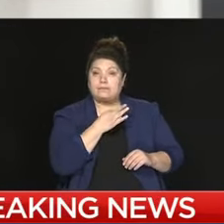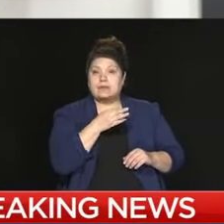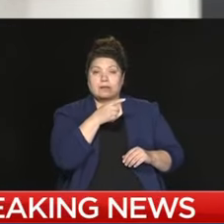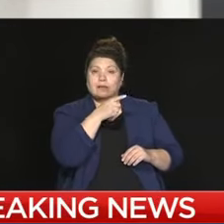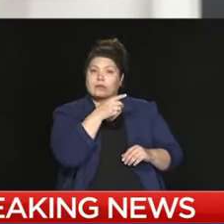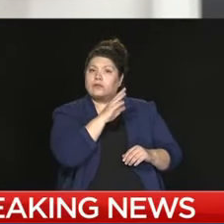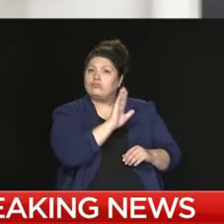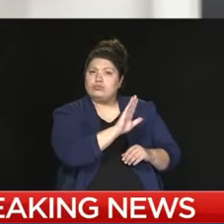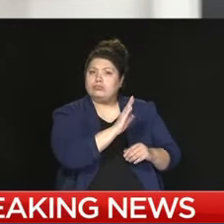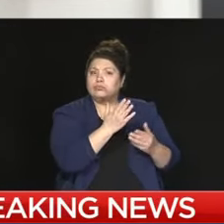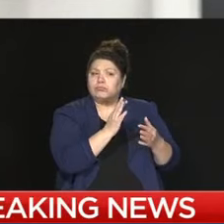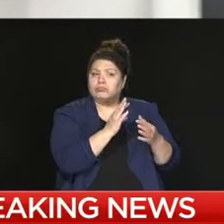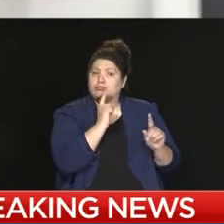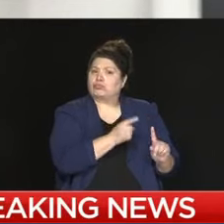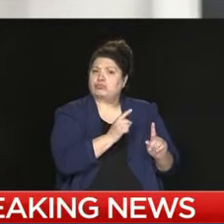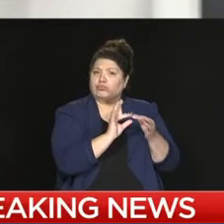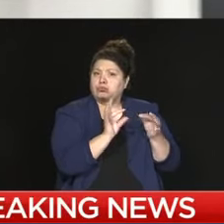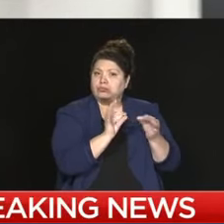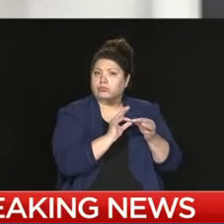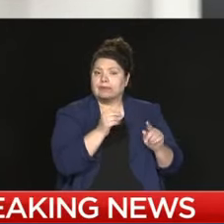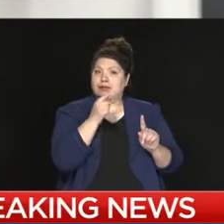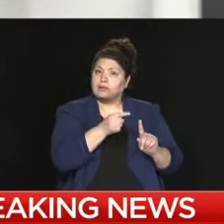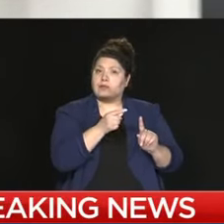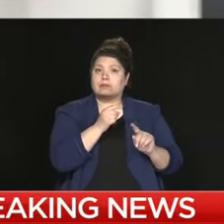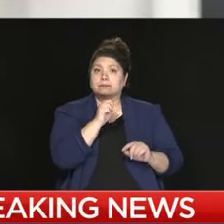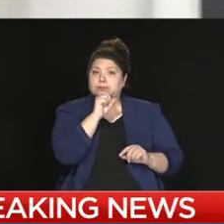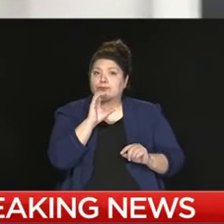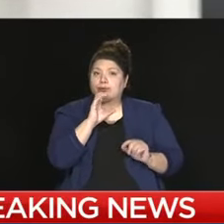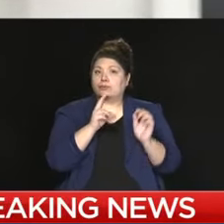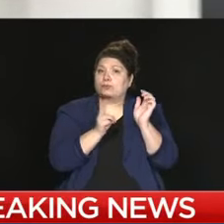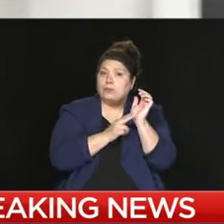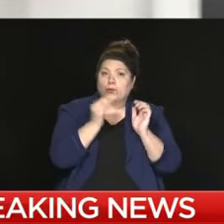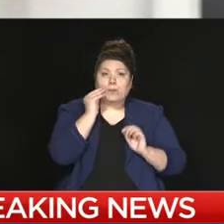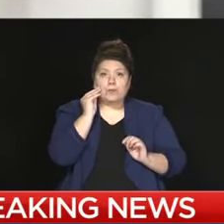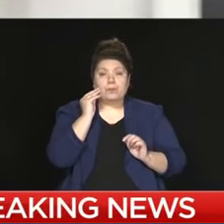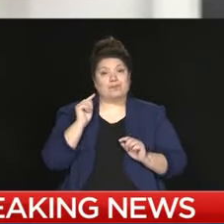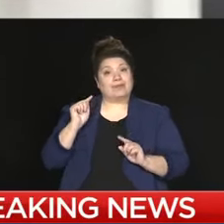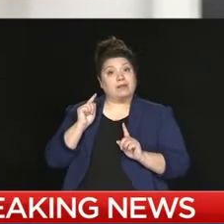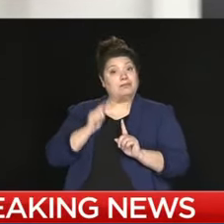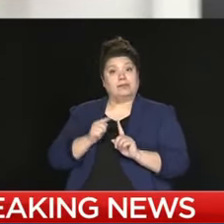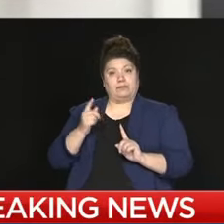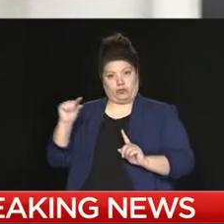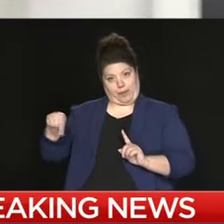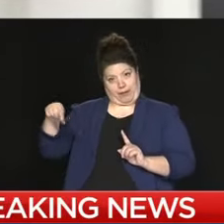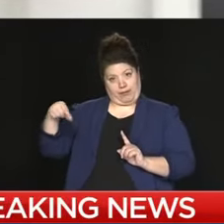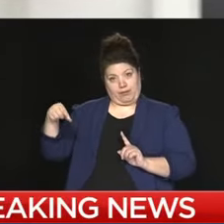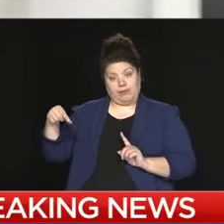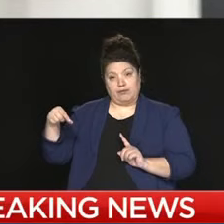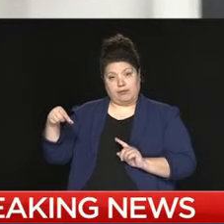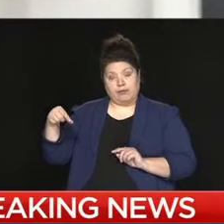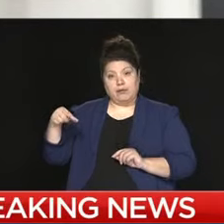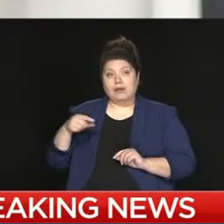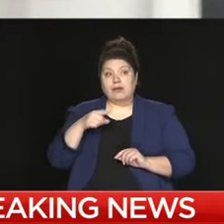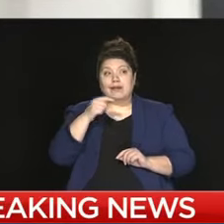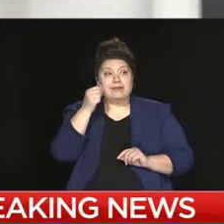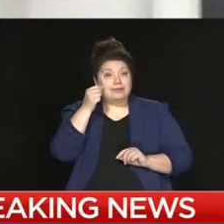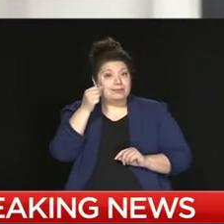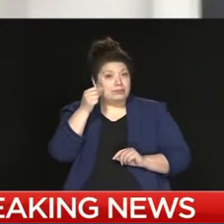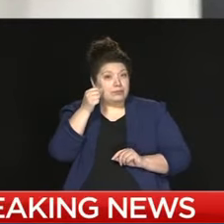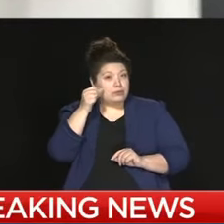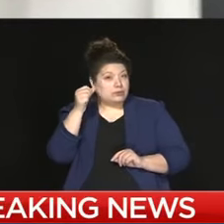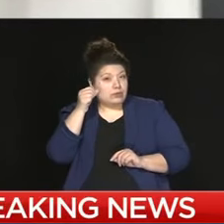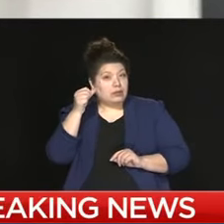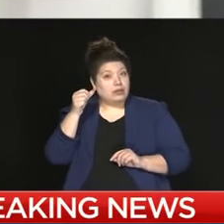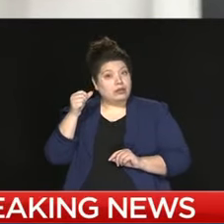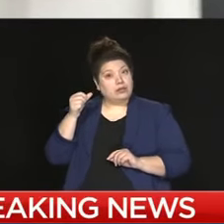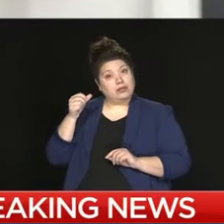the long-term care homes in Quebec and the CHSLDs Some people have the impression that yesterday you were